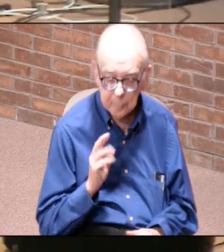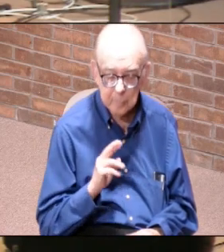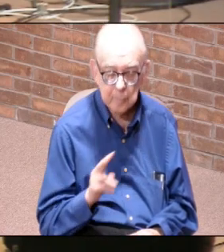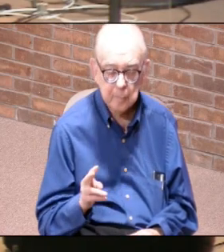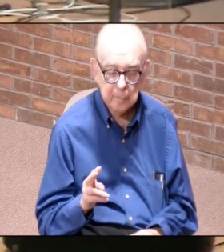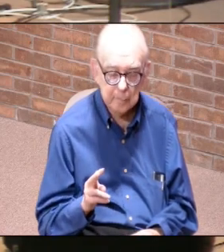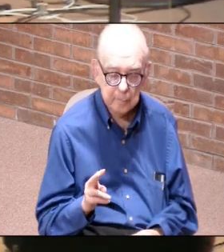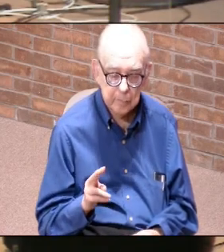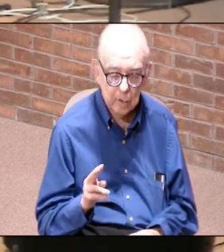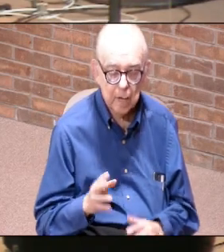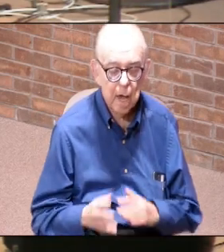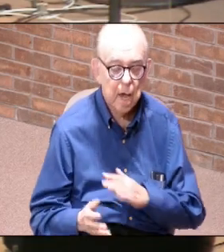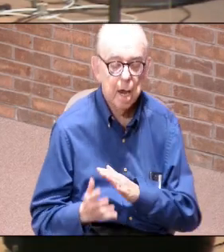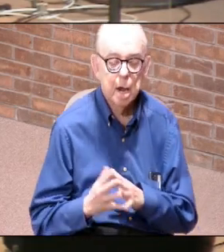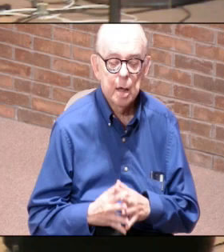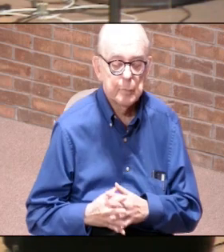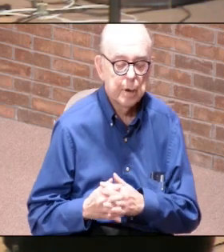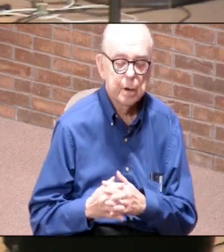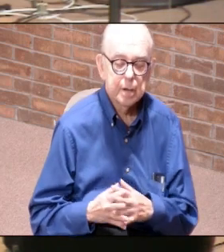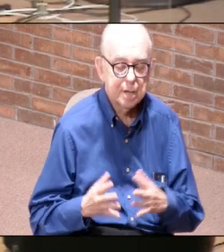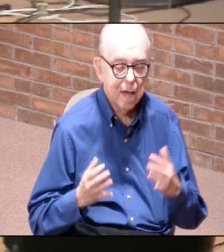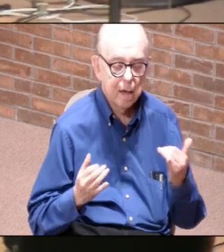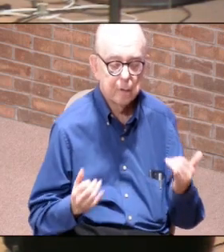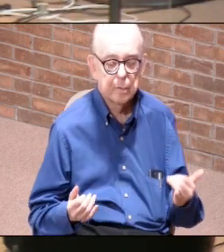Look at America today,